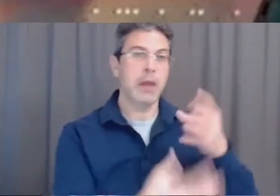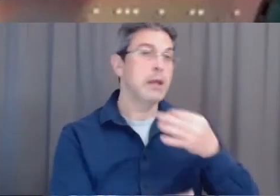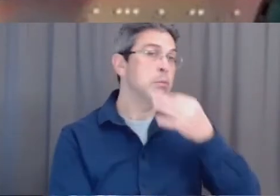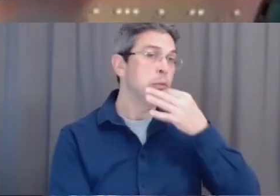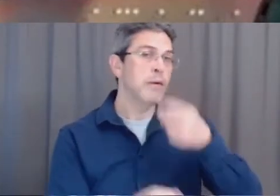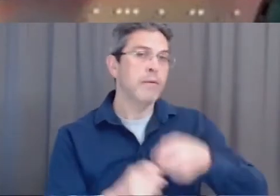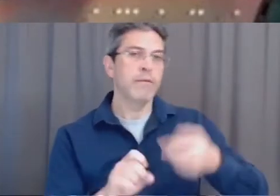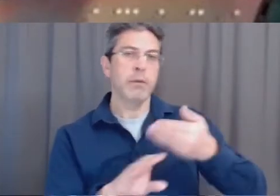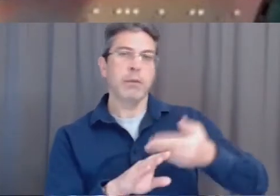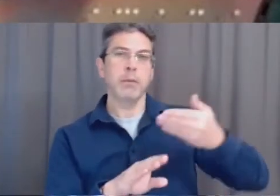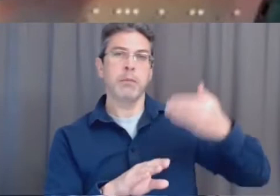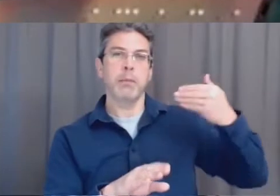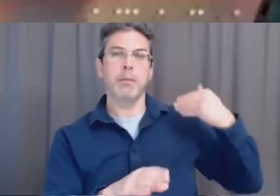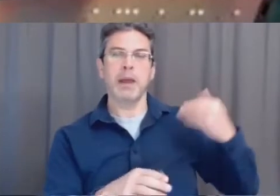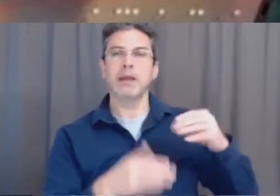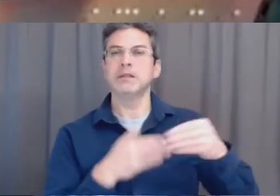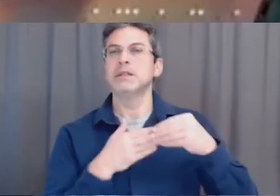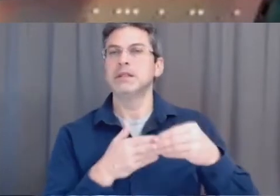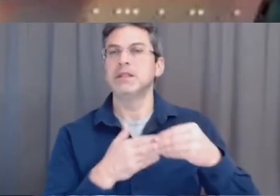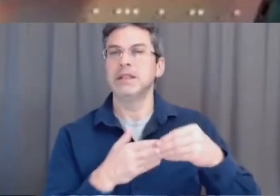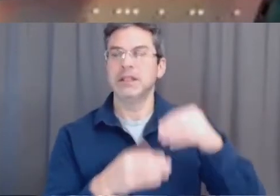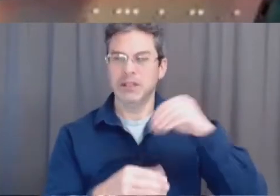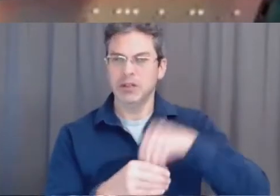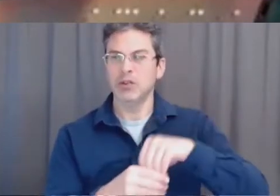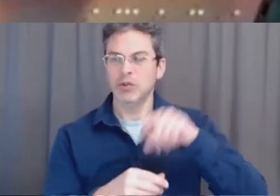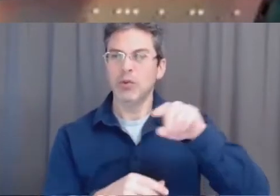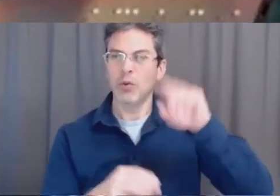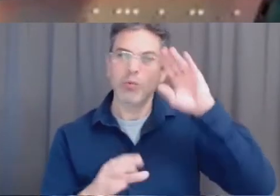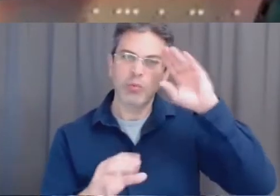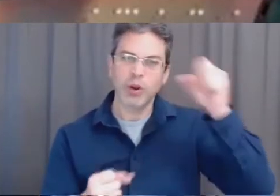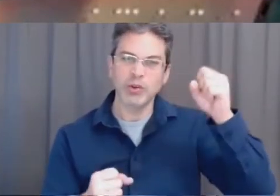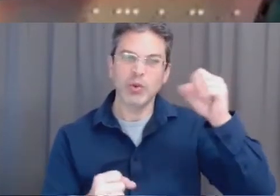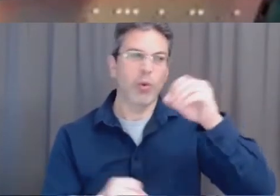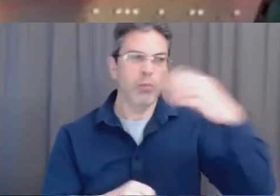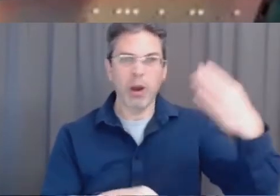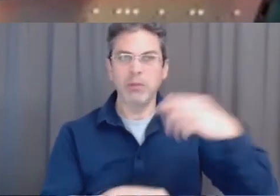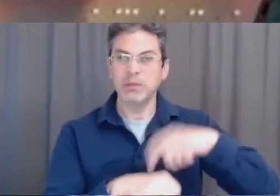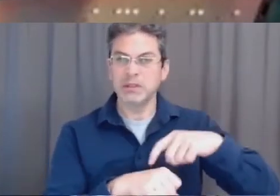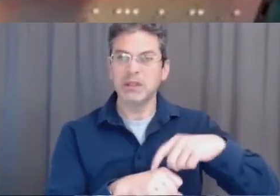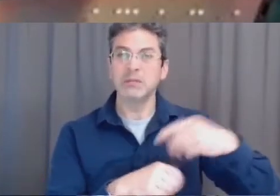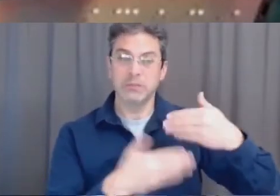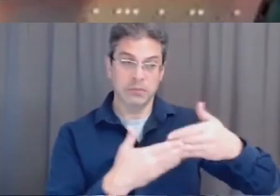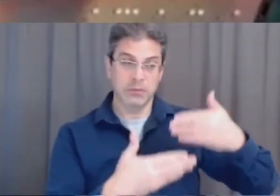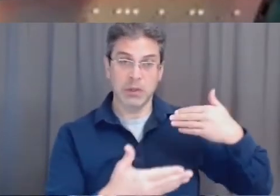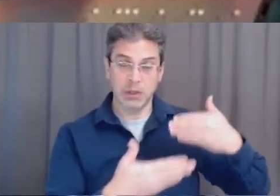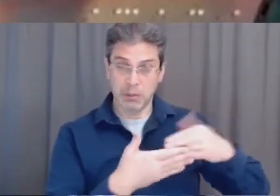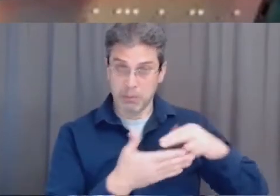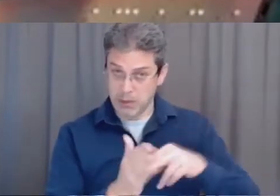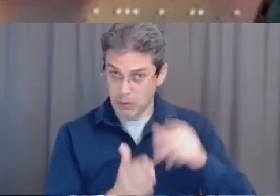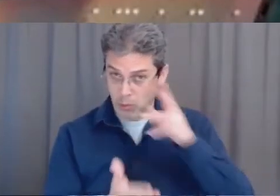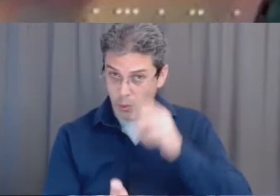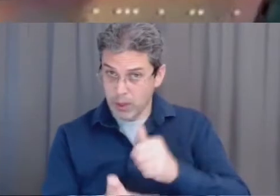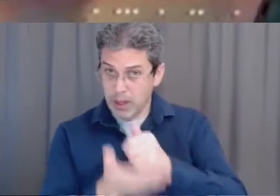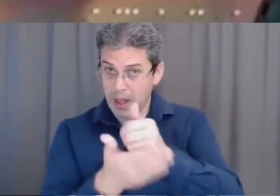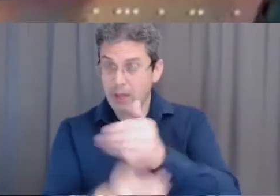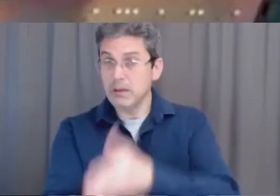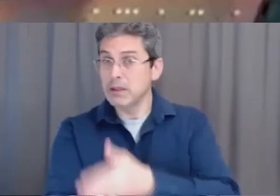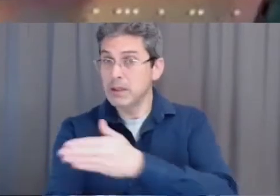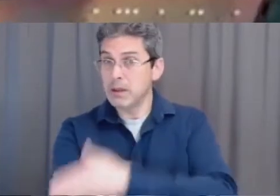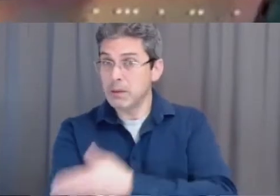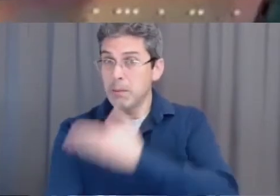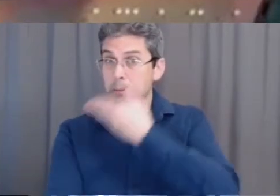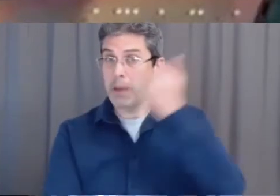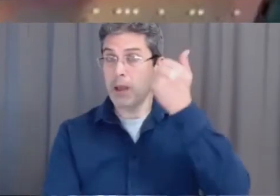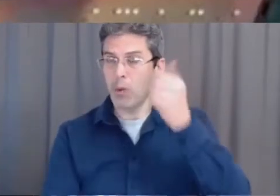expect that the Americans are going to put us in less awkward places than in the past 4 years? Or is it going to be even